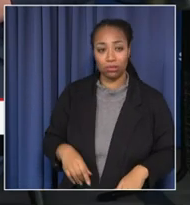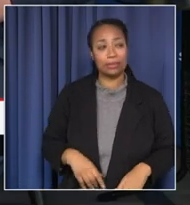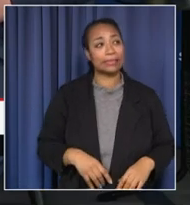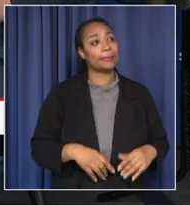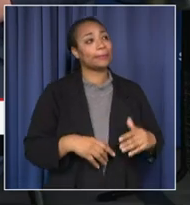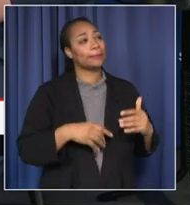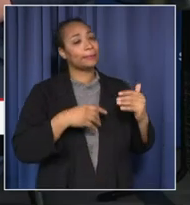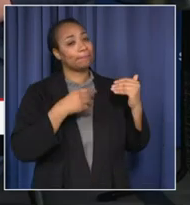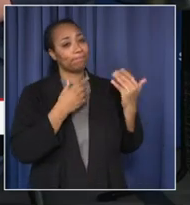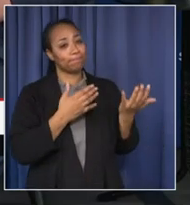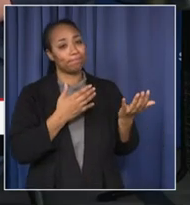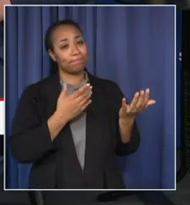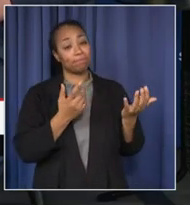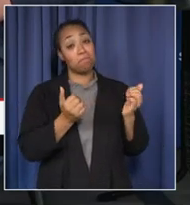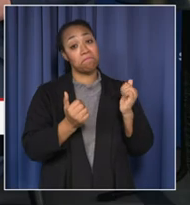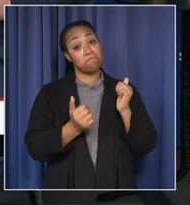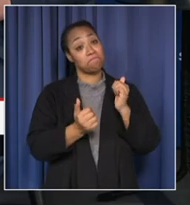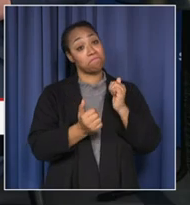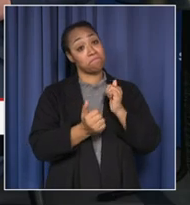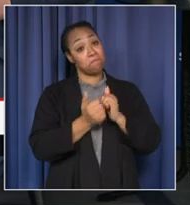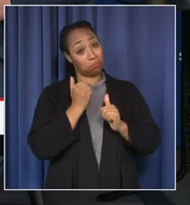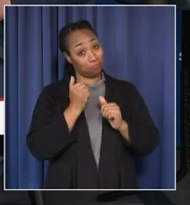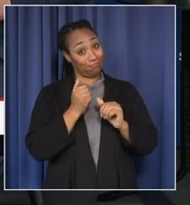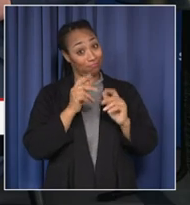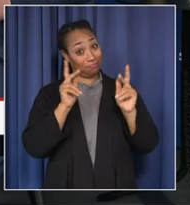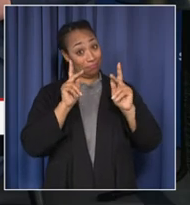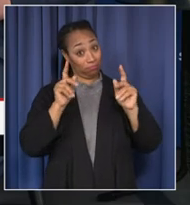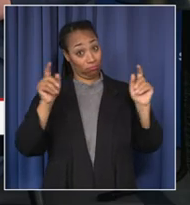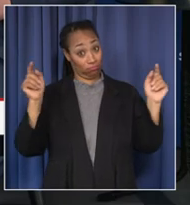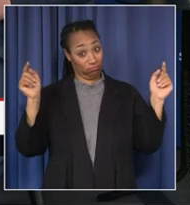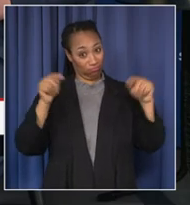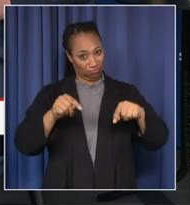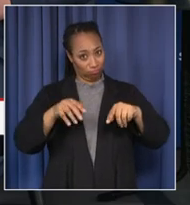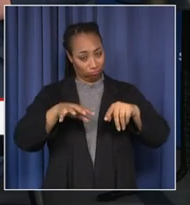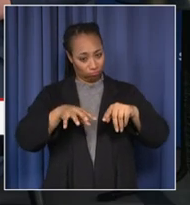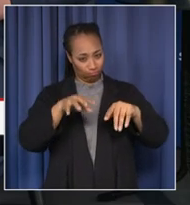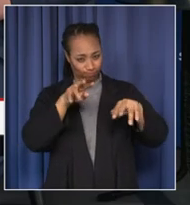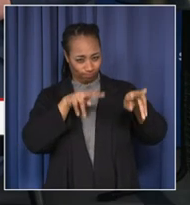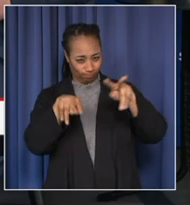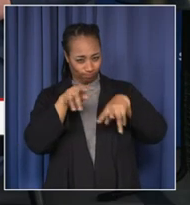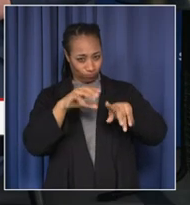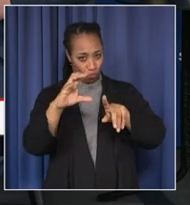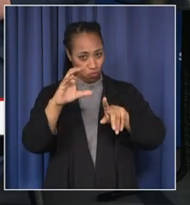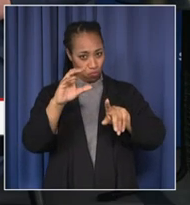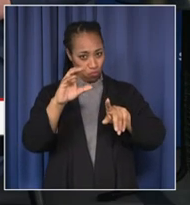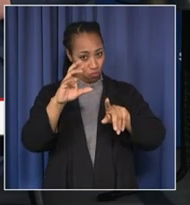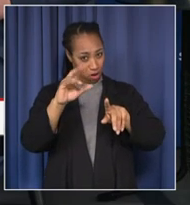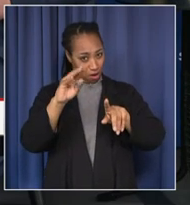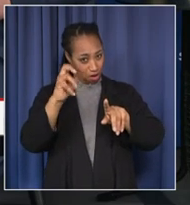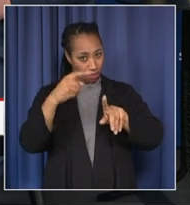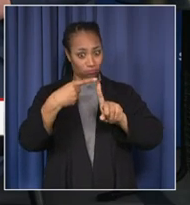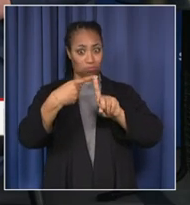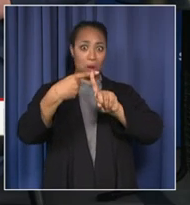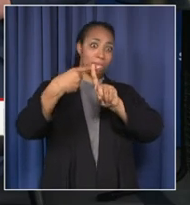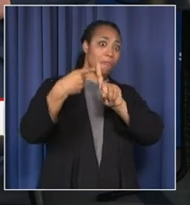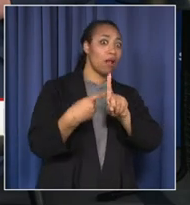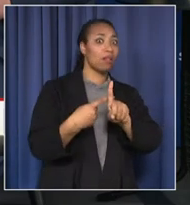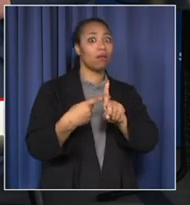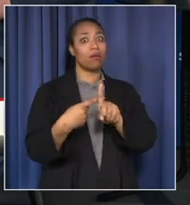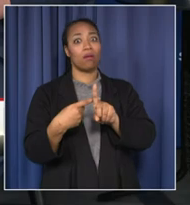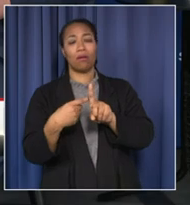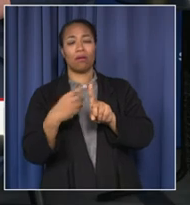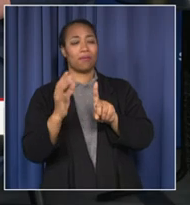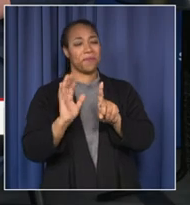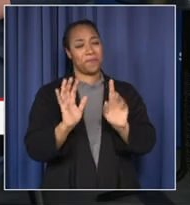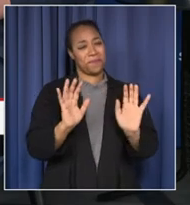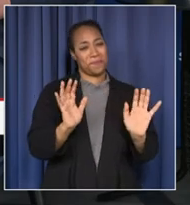analyzes crime doesn't use like a month as an indicator of a trend. And so we are concerned about